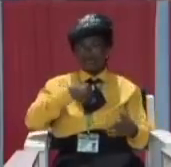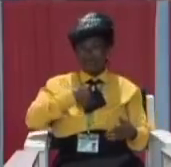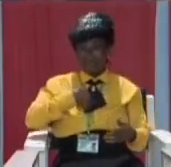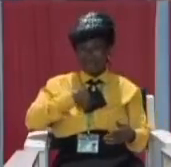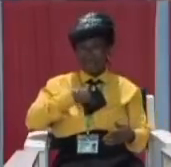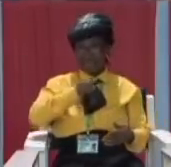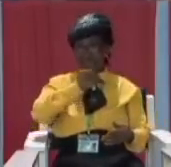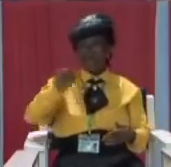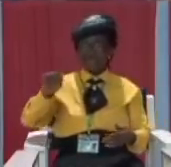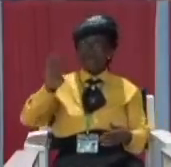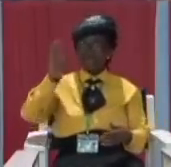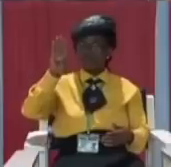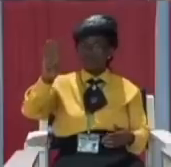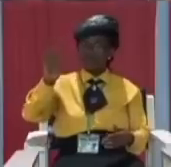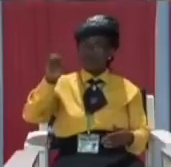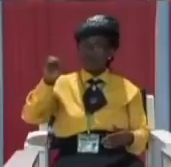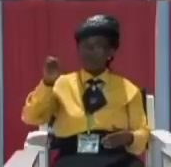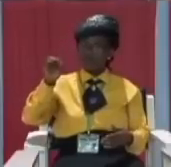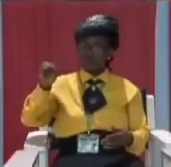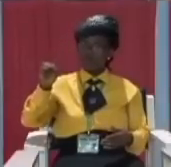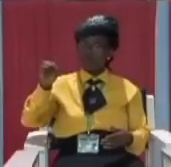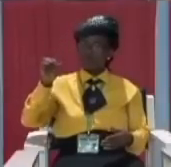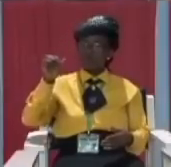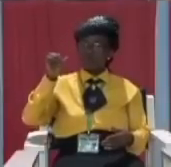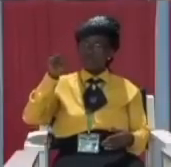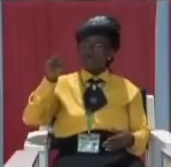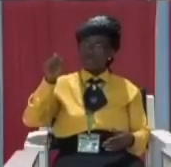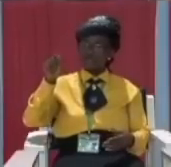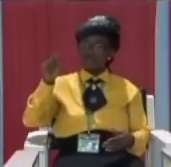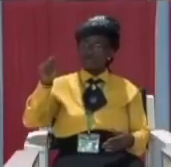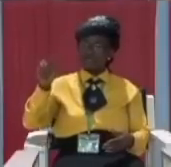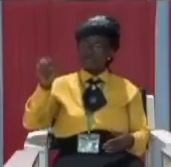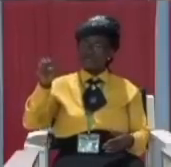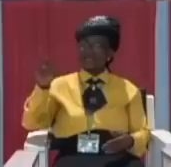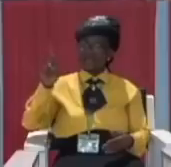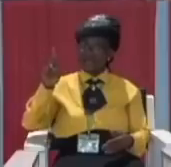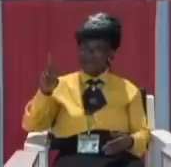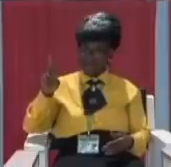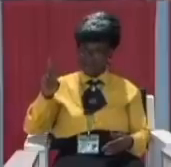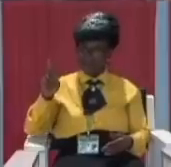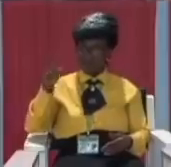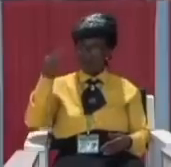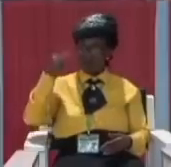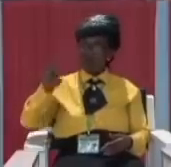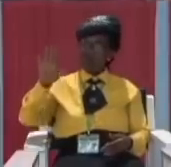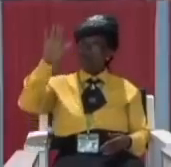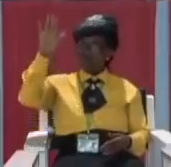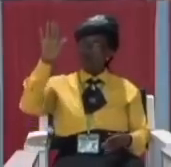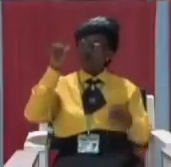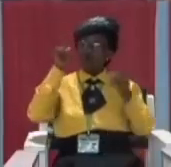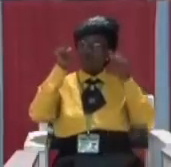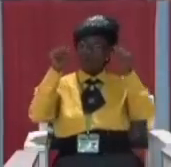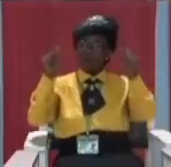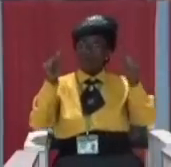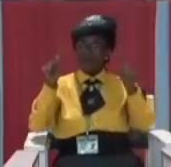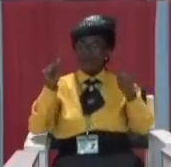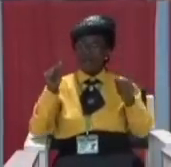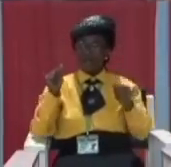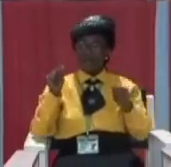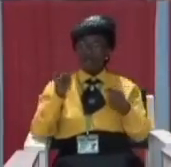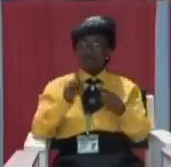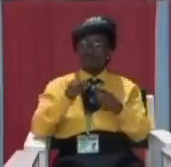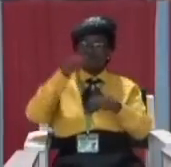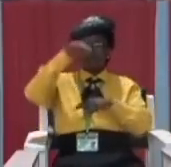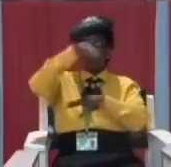of your power tonight. Give me a booster of your power